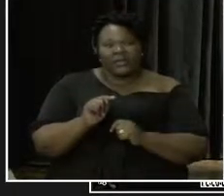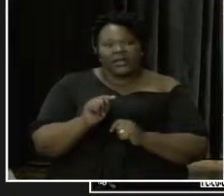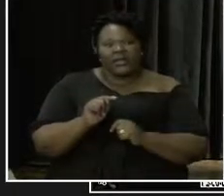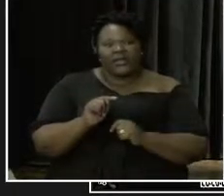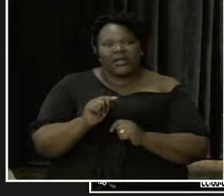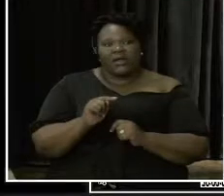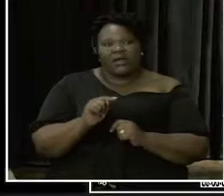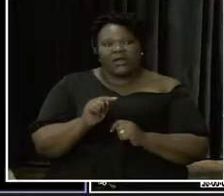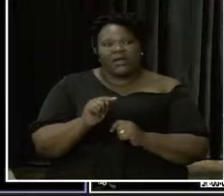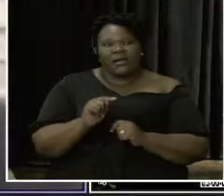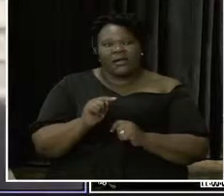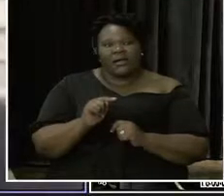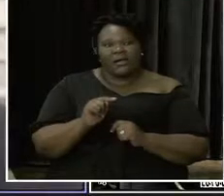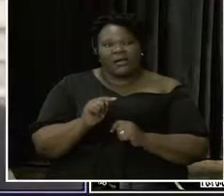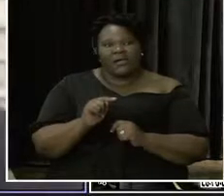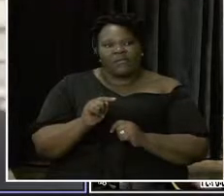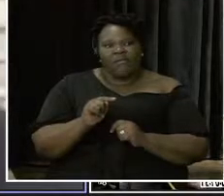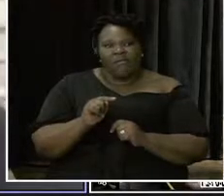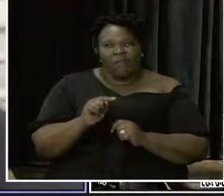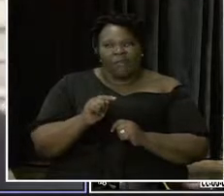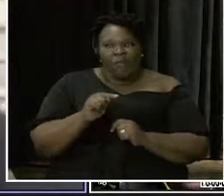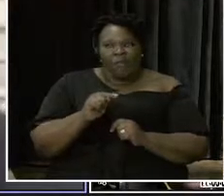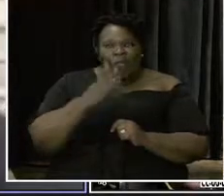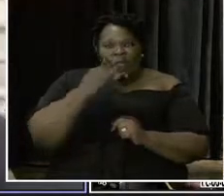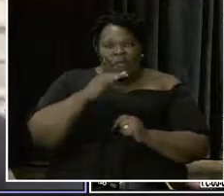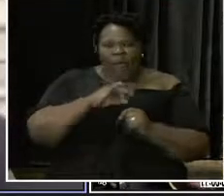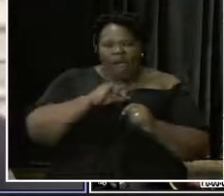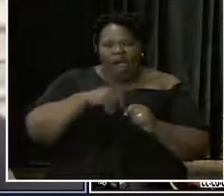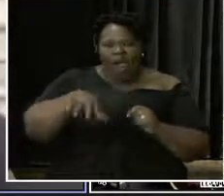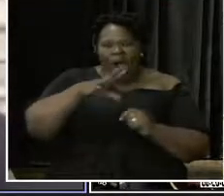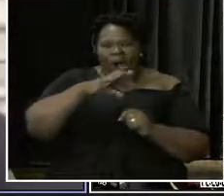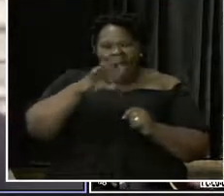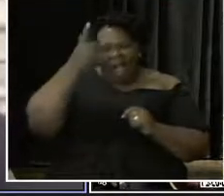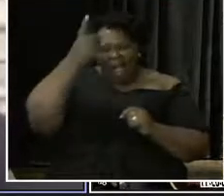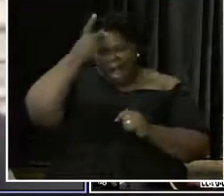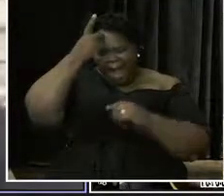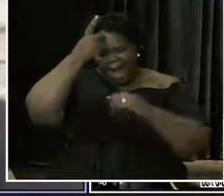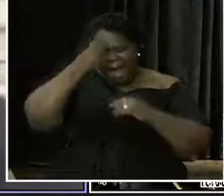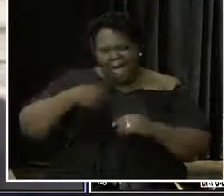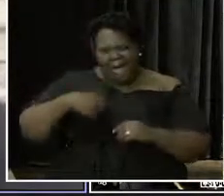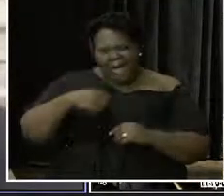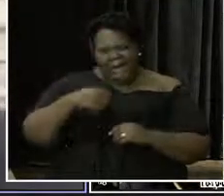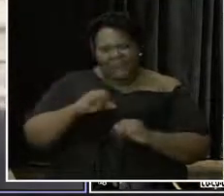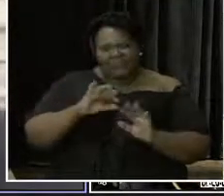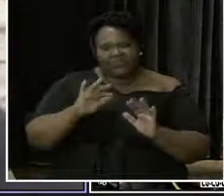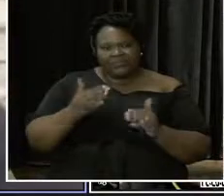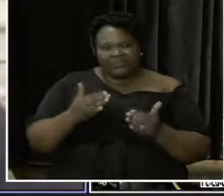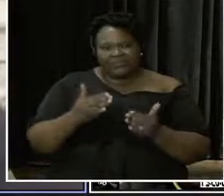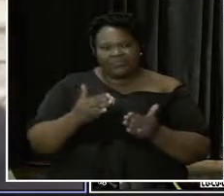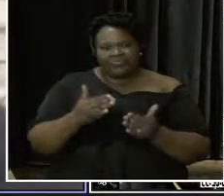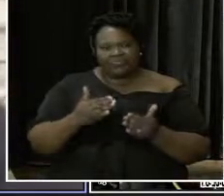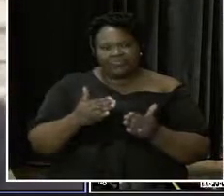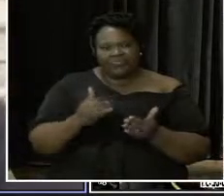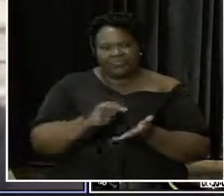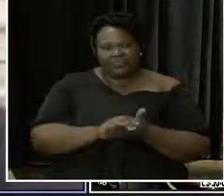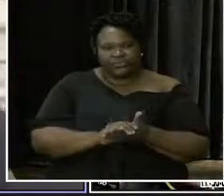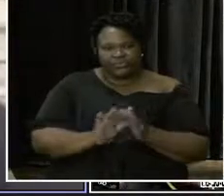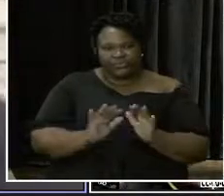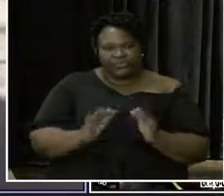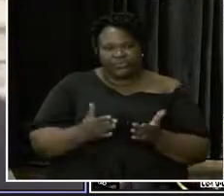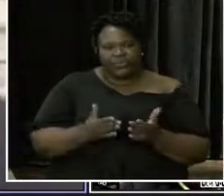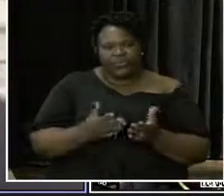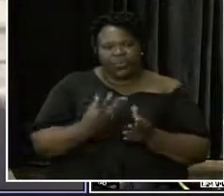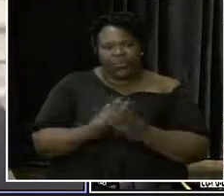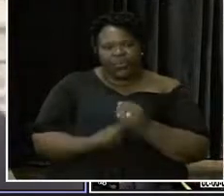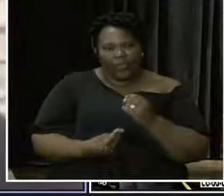about the entire eThekwini municipality, on how we plan to secure it, both in Indian,